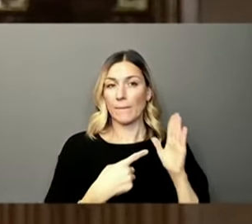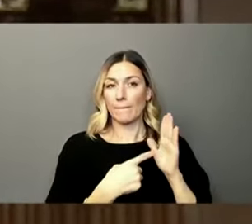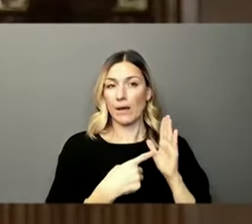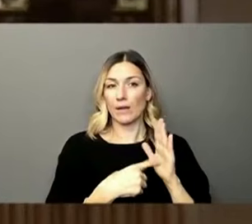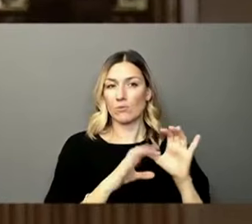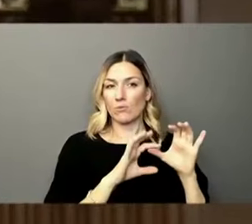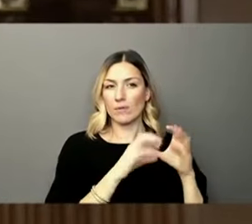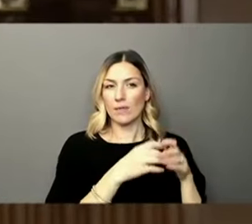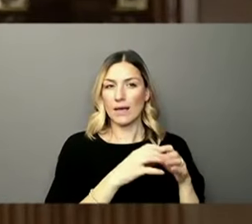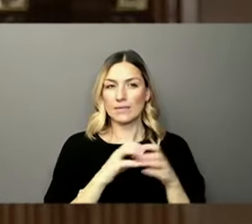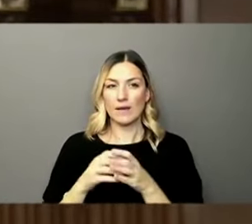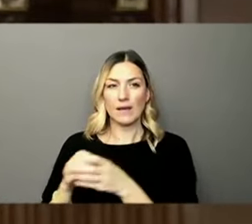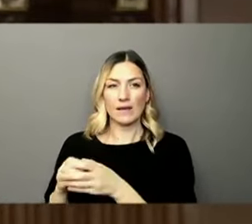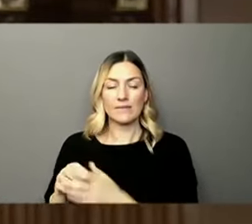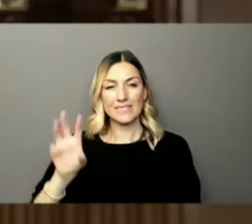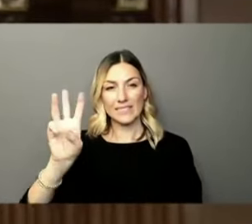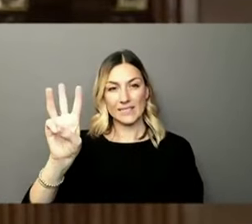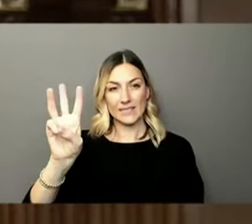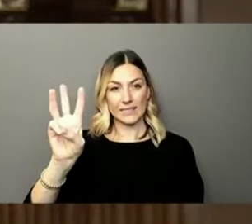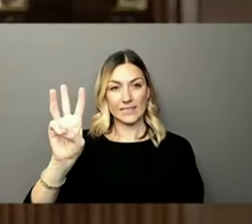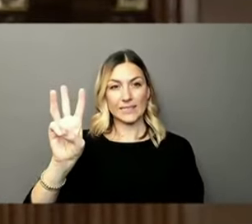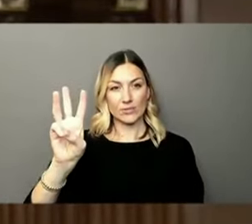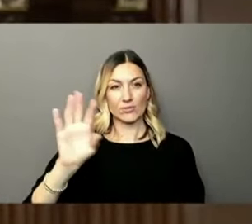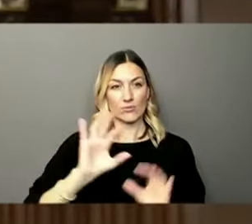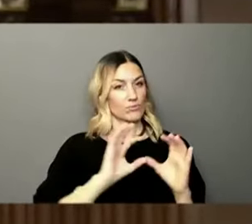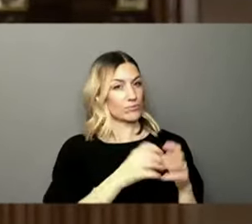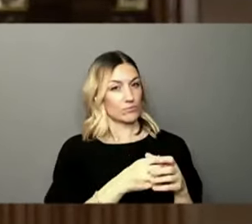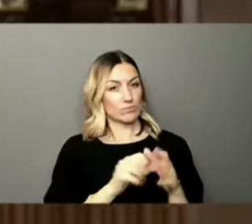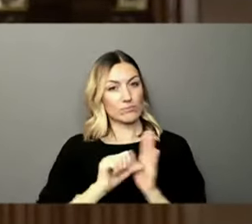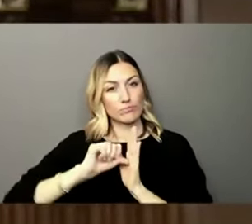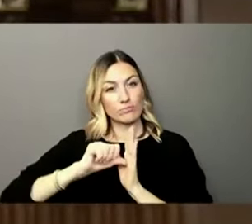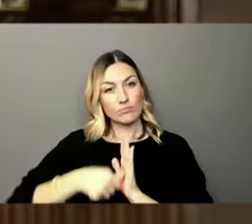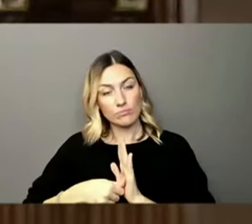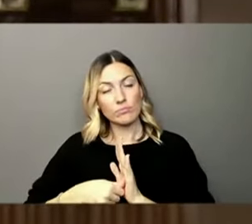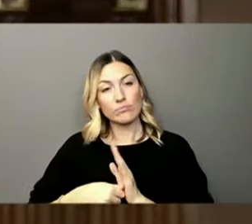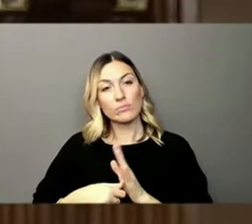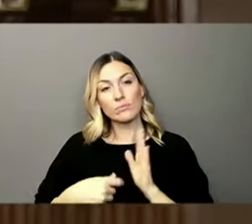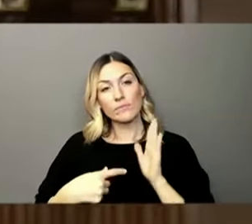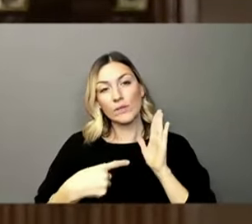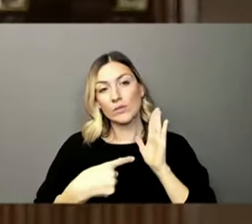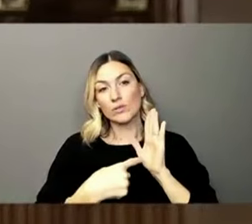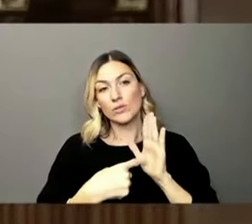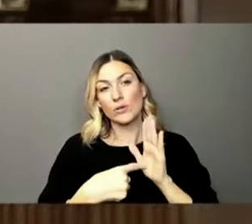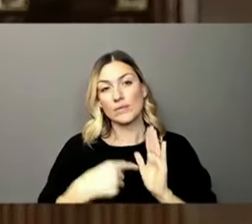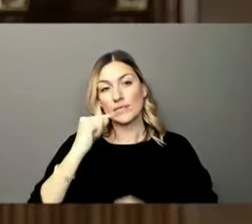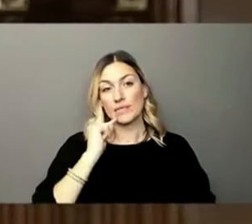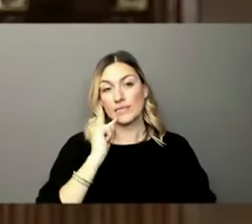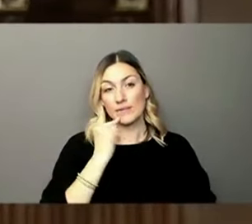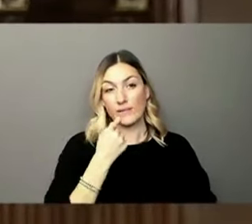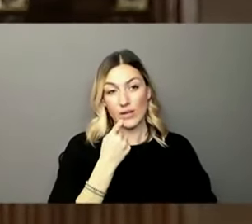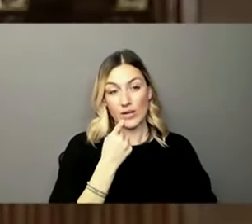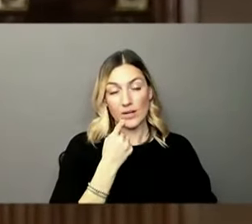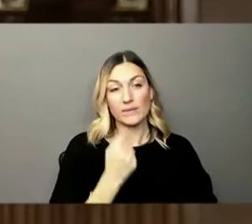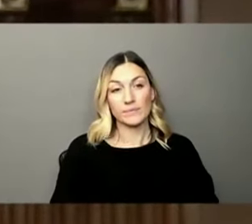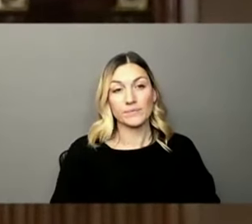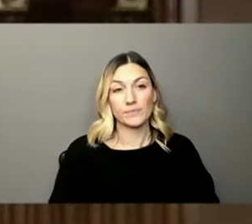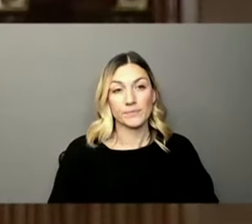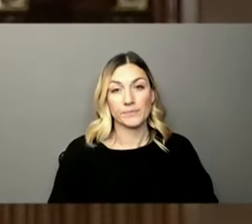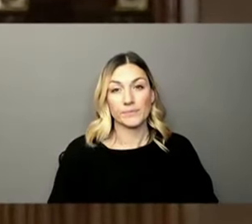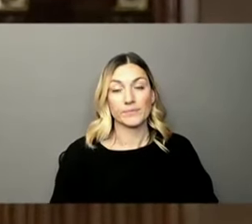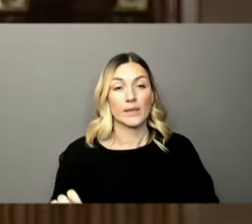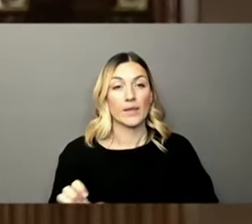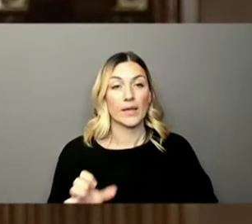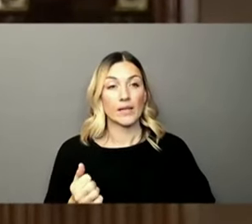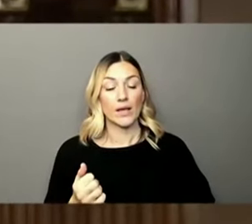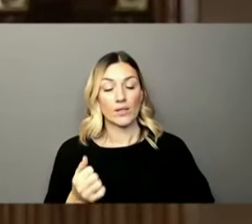into six distinct clusters with an emphasis on indicating cluster severity of condition. And another analyzed data